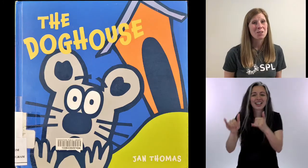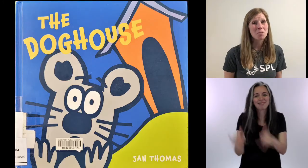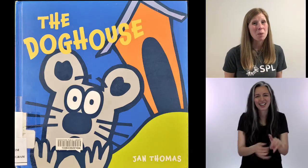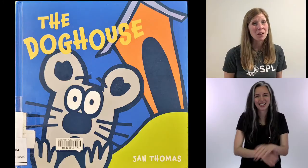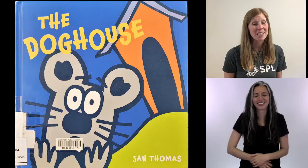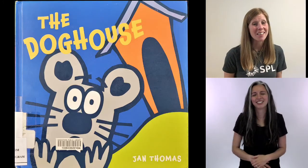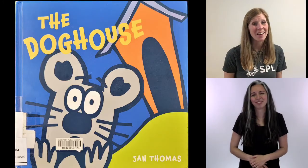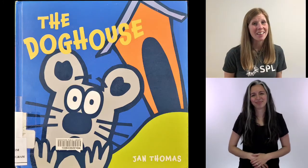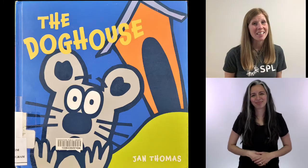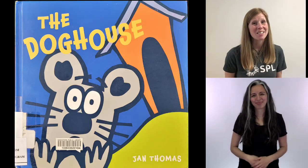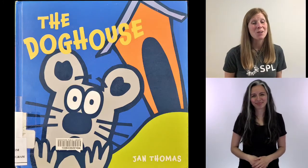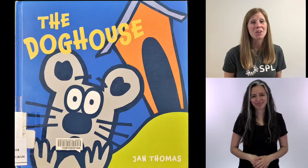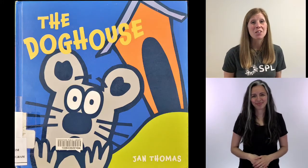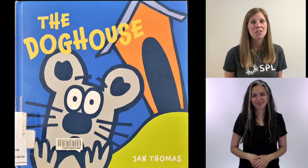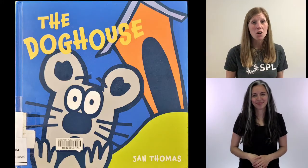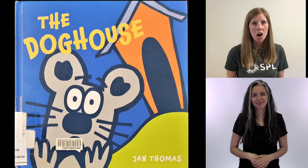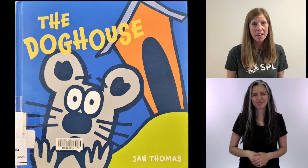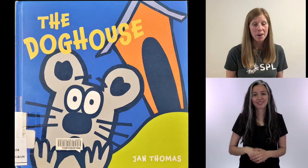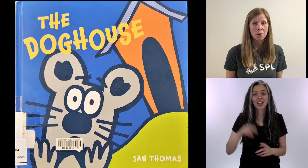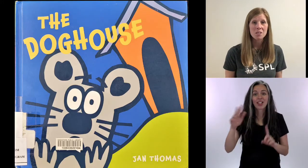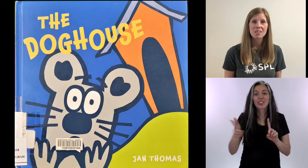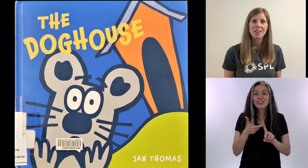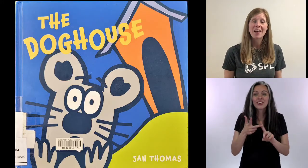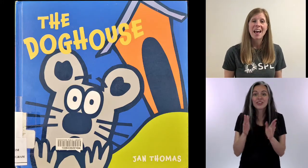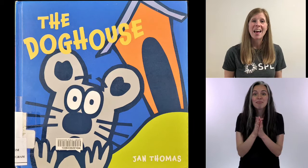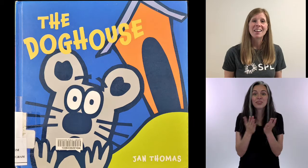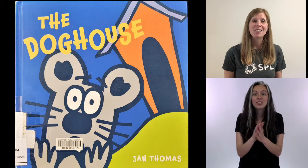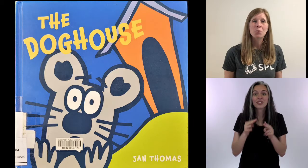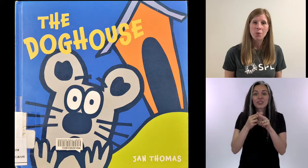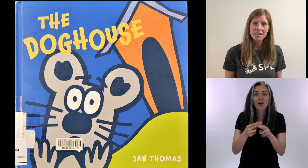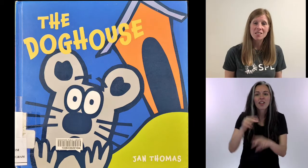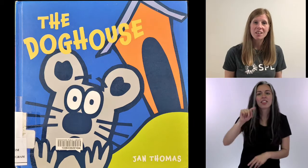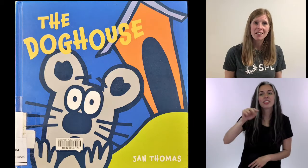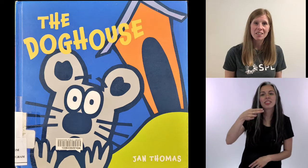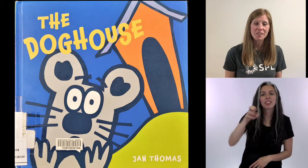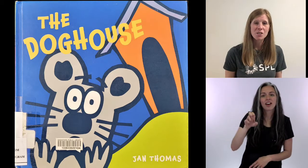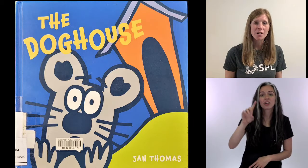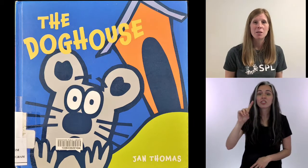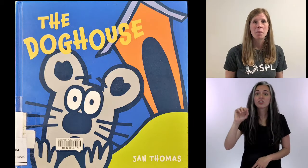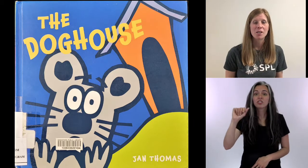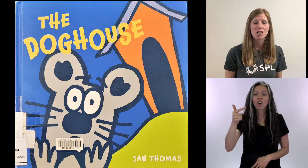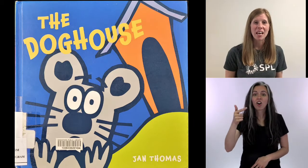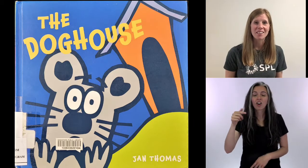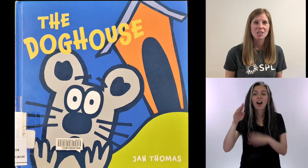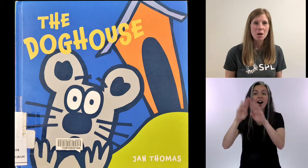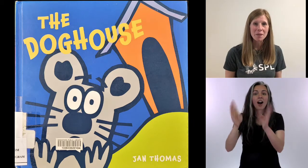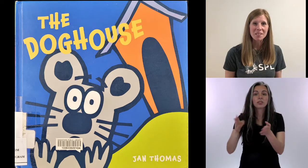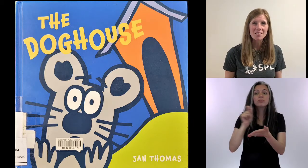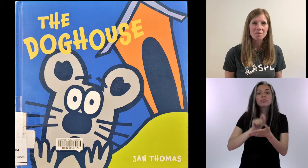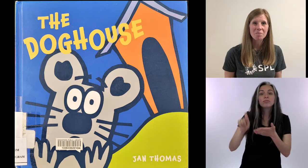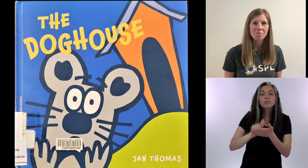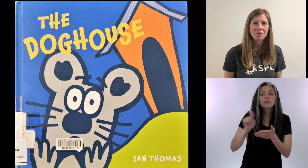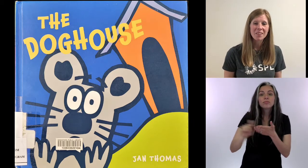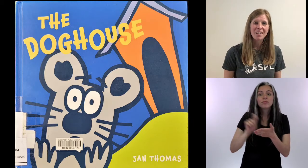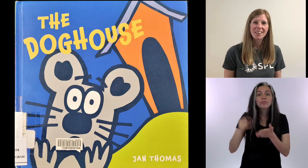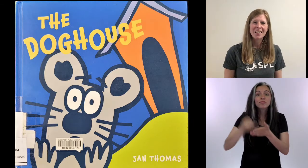Our third book today is called The Doghouse, and it's written and illustrated by Jan